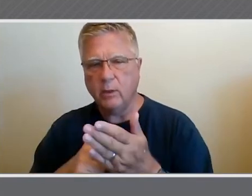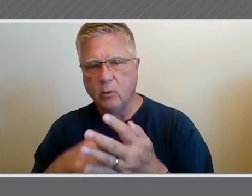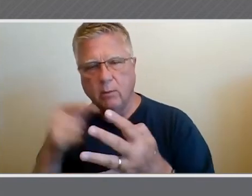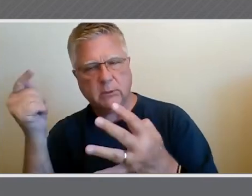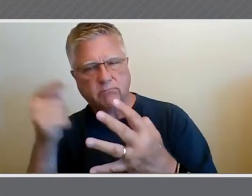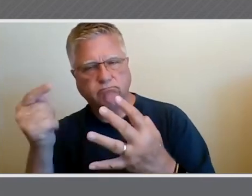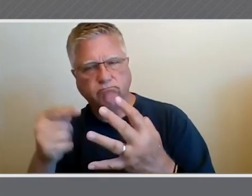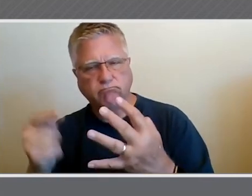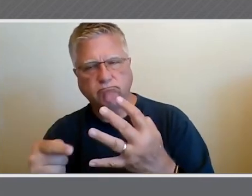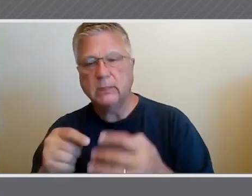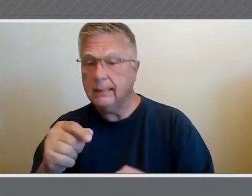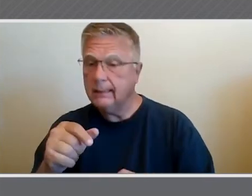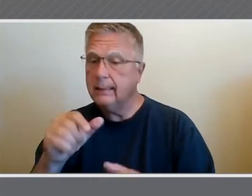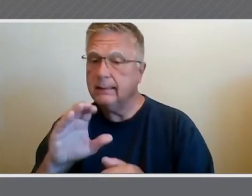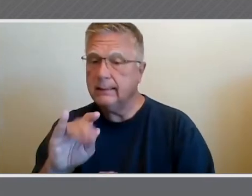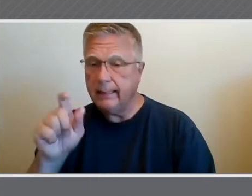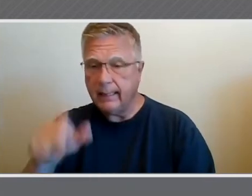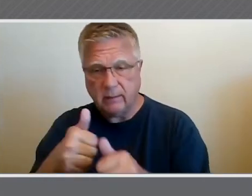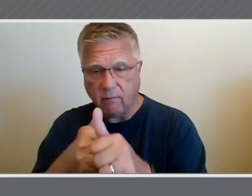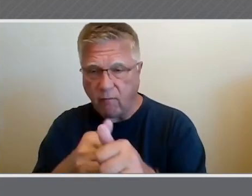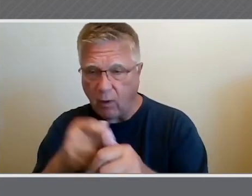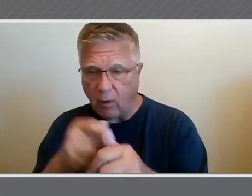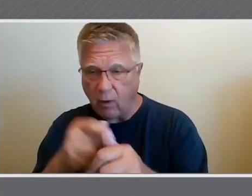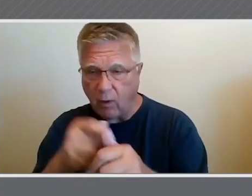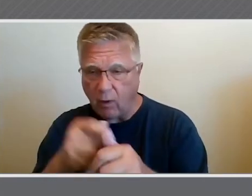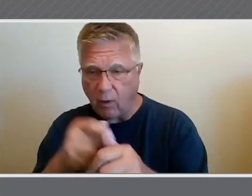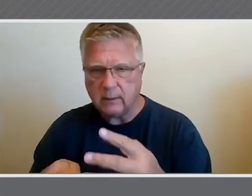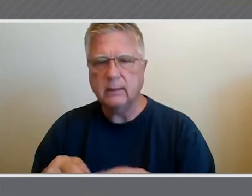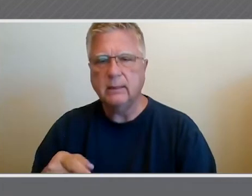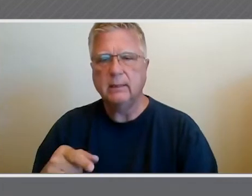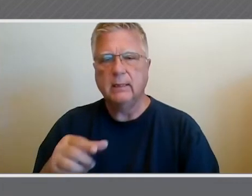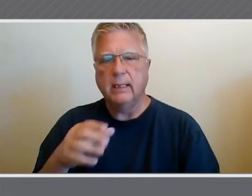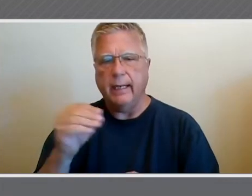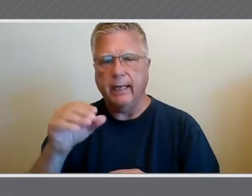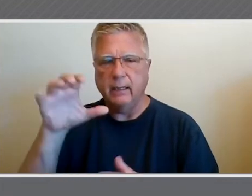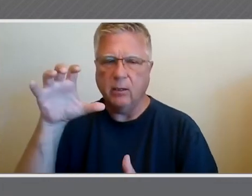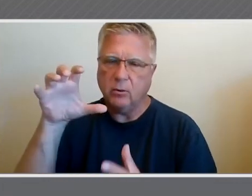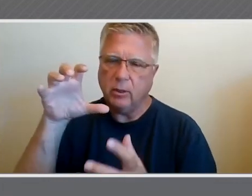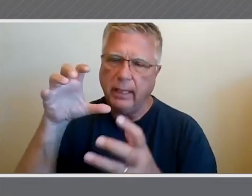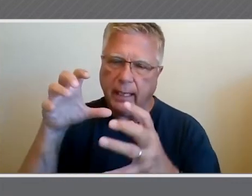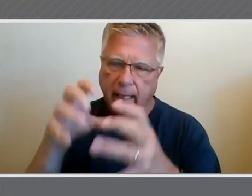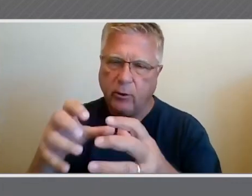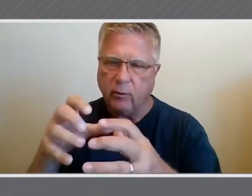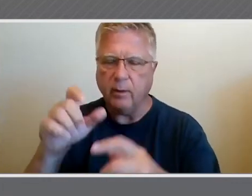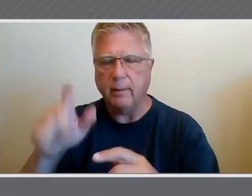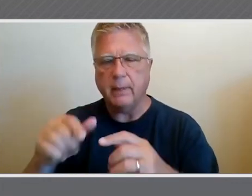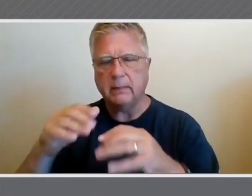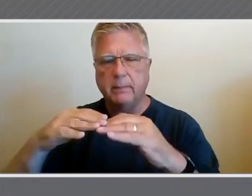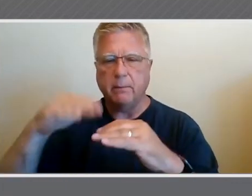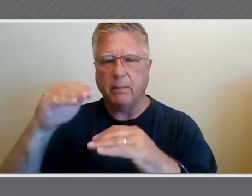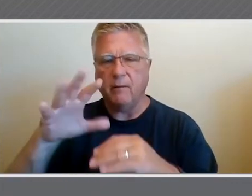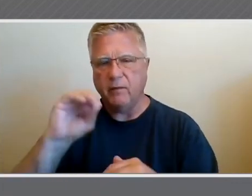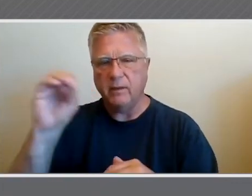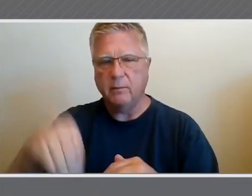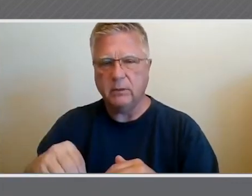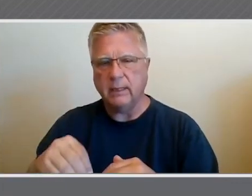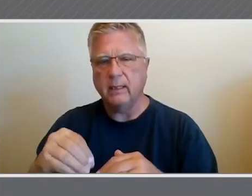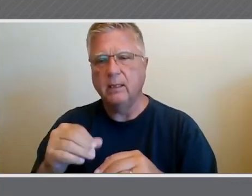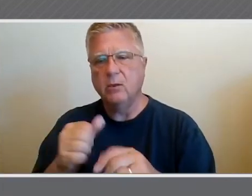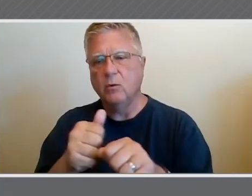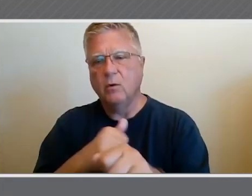follow. Our aggregate pension funding level must remain above 50% to avoid state takeover of the